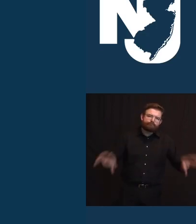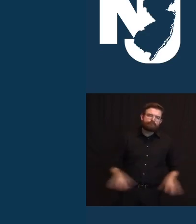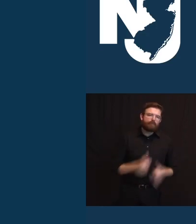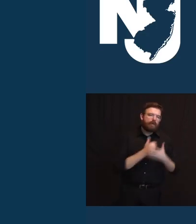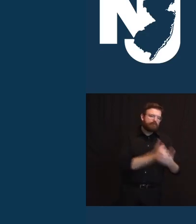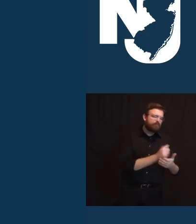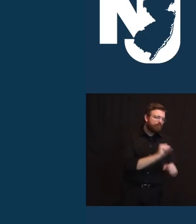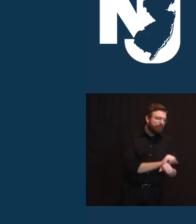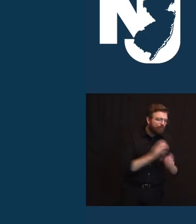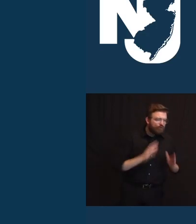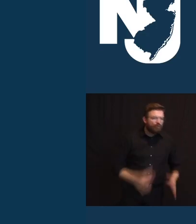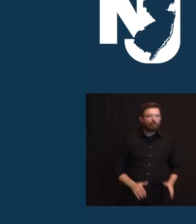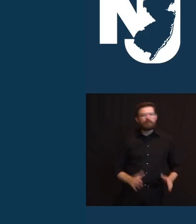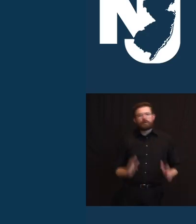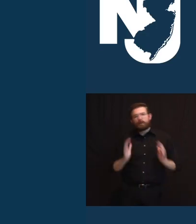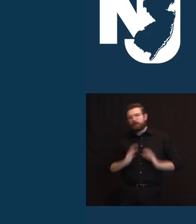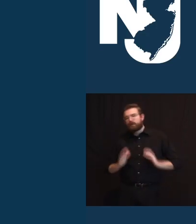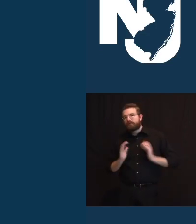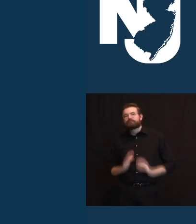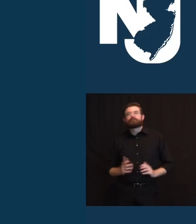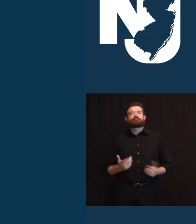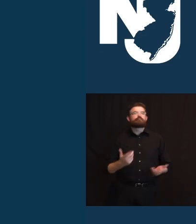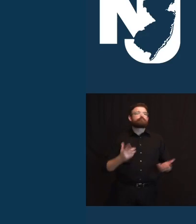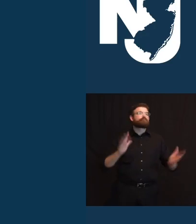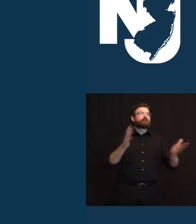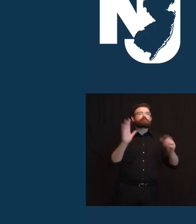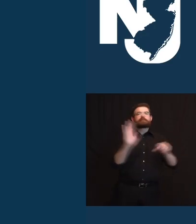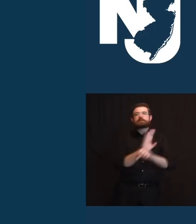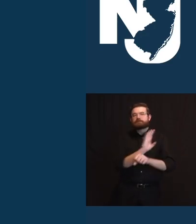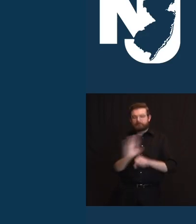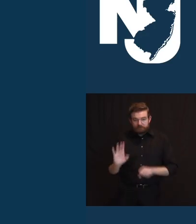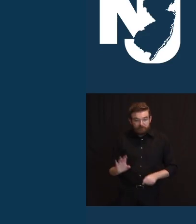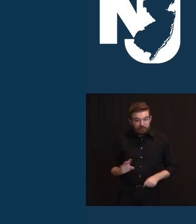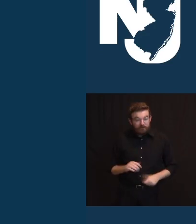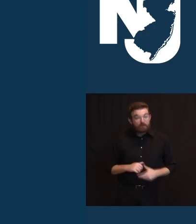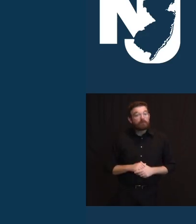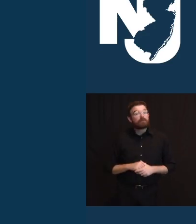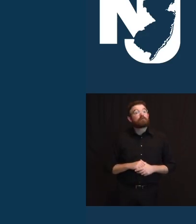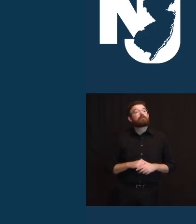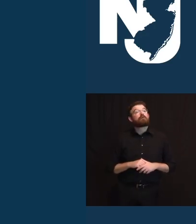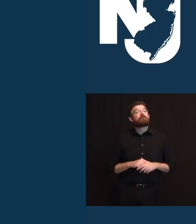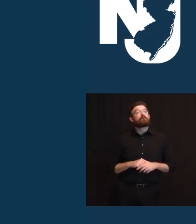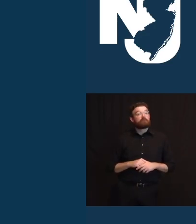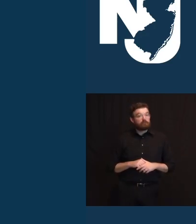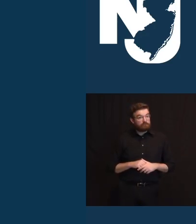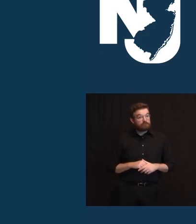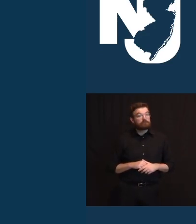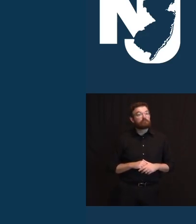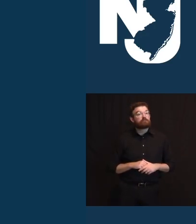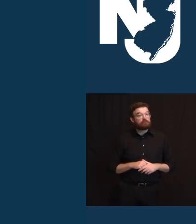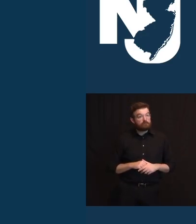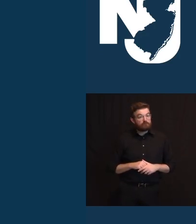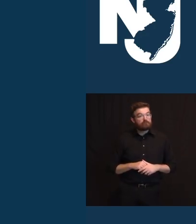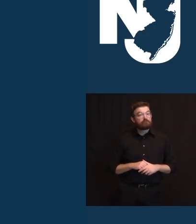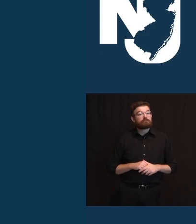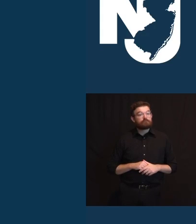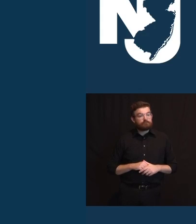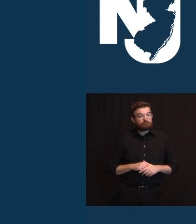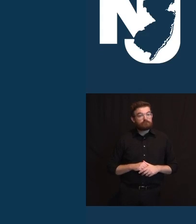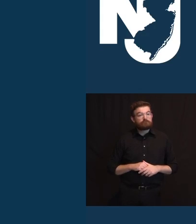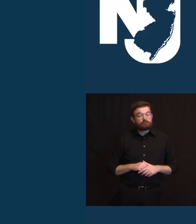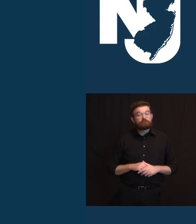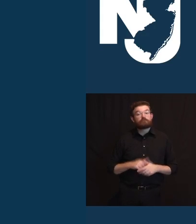business community. When we come back with an economy that is stronger and more resilient, it will be because of dedicated business owners